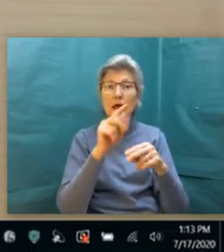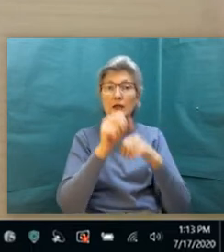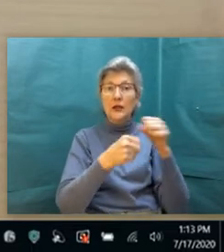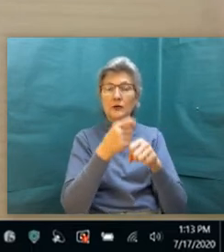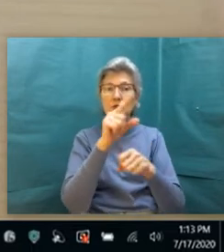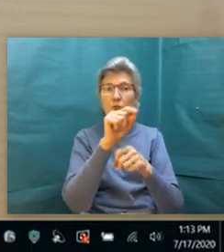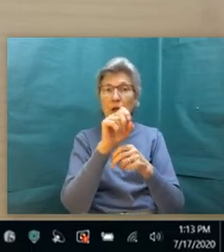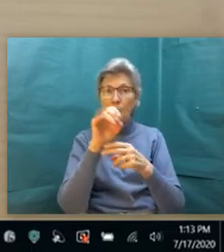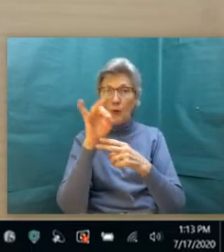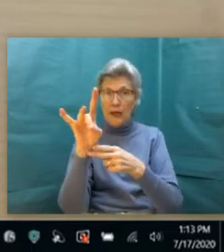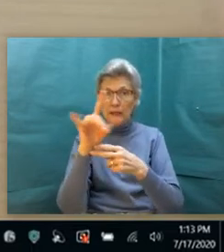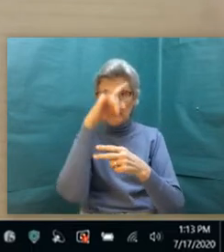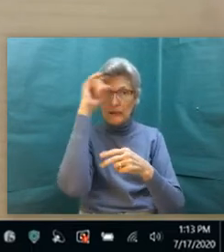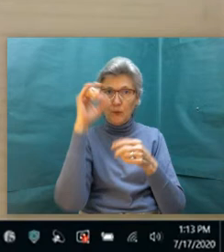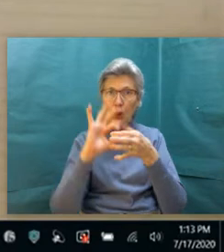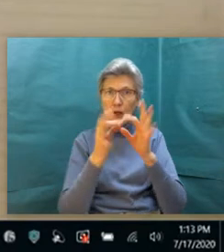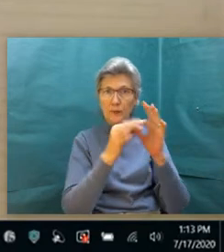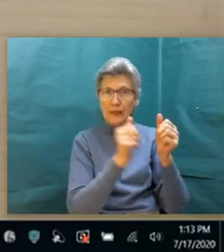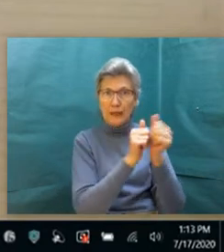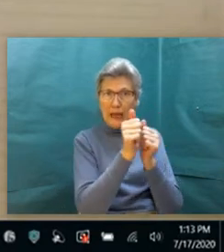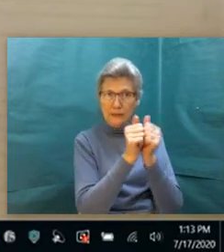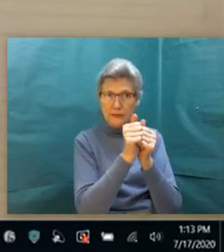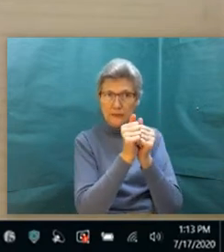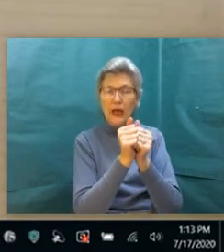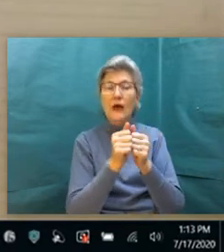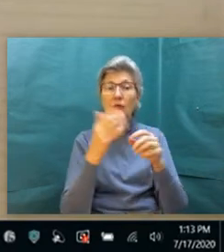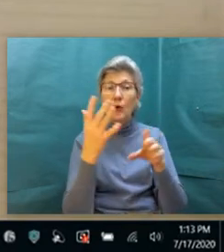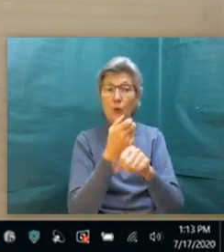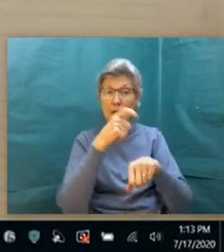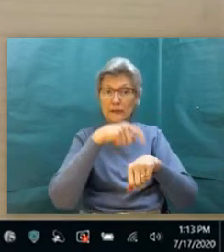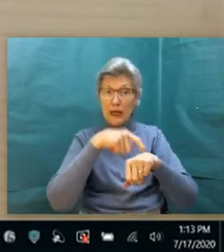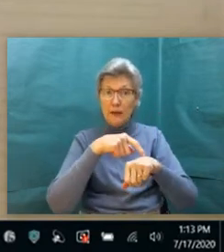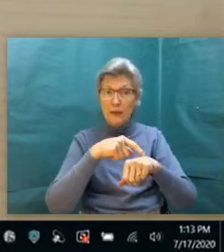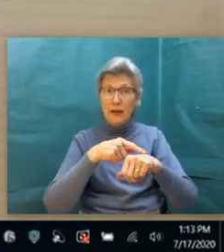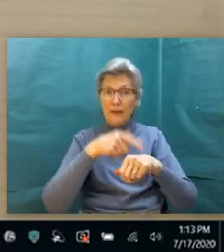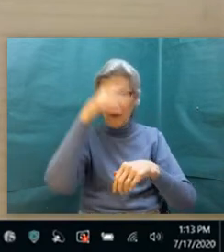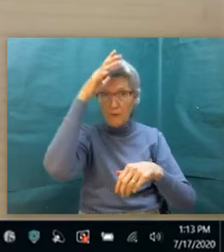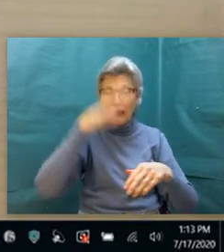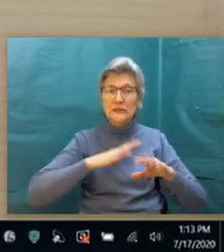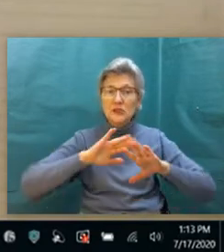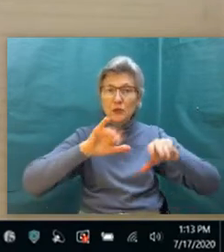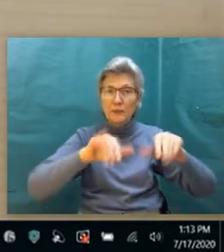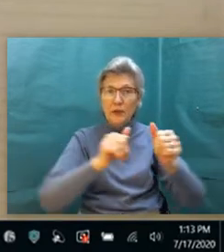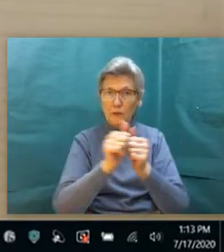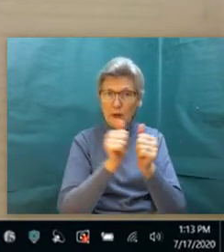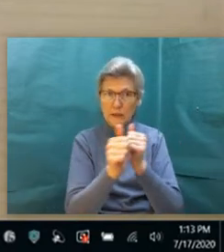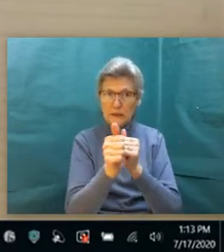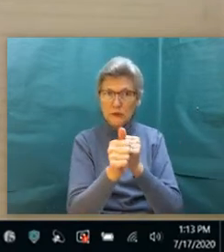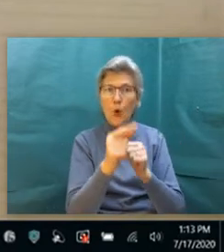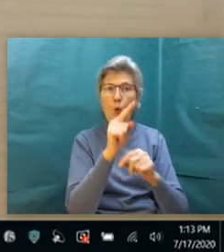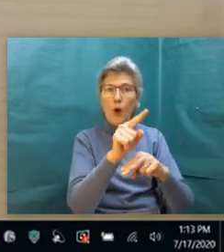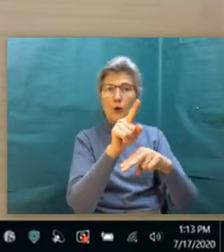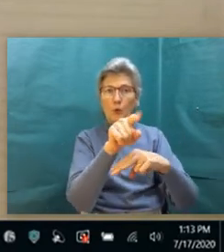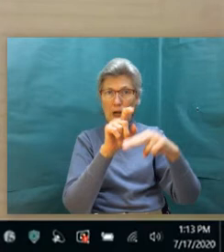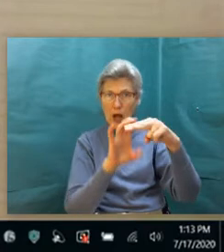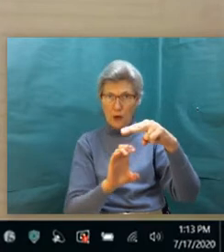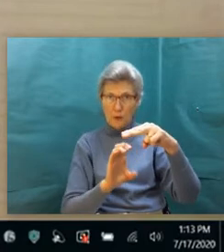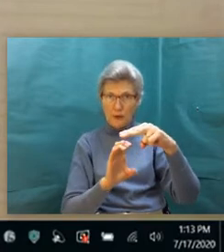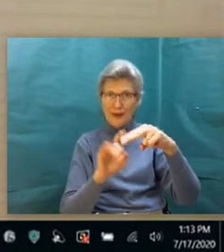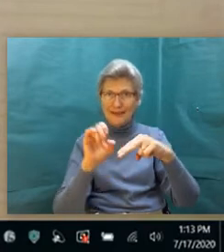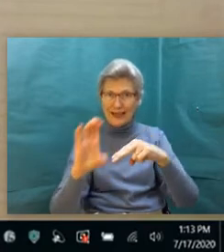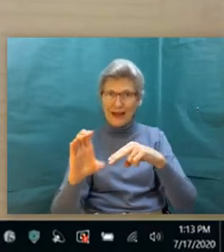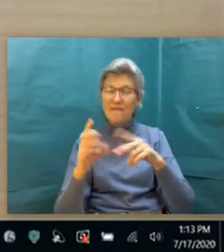2008 Summer Olympic Games, the winning time in the men's 100-meter butterfly race was only 1/100th